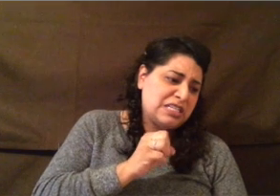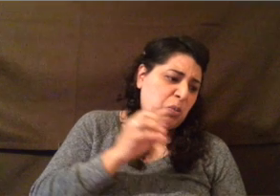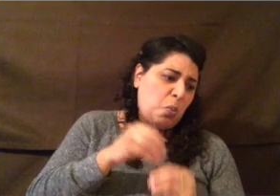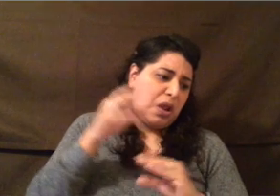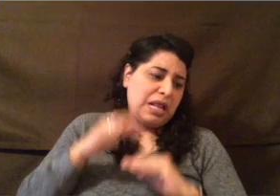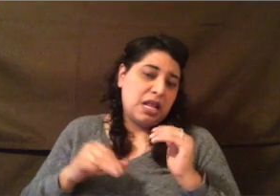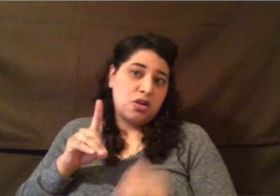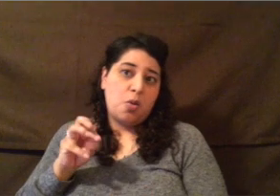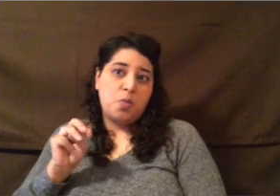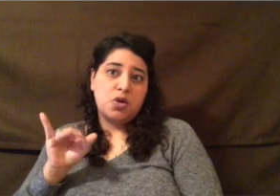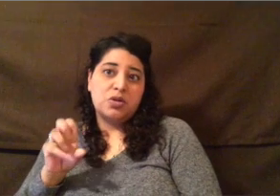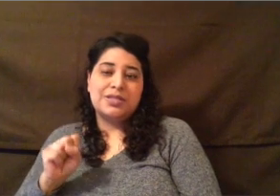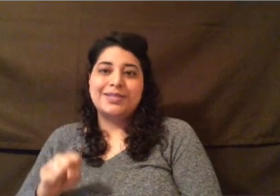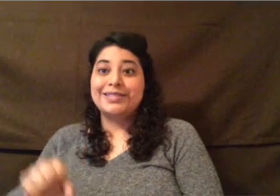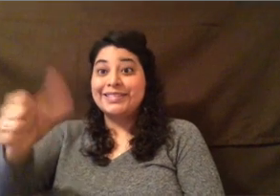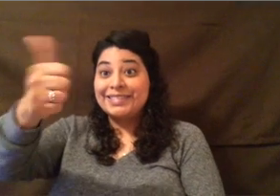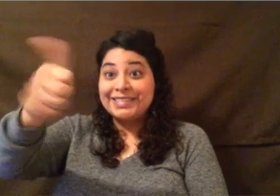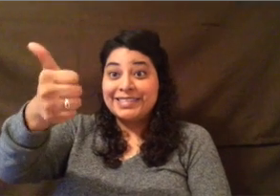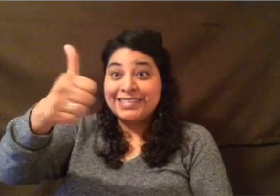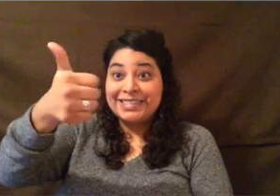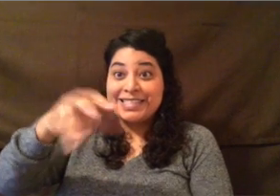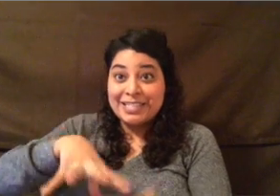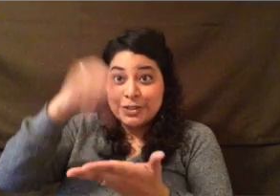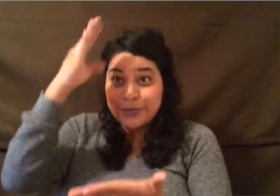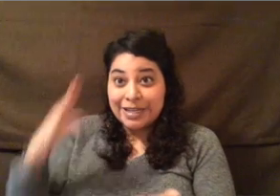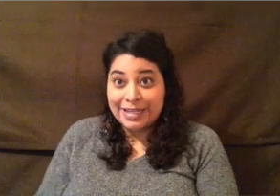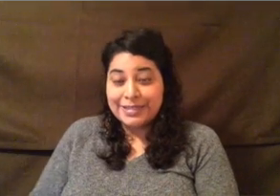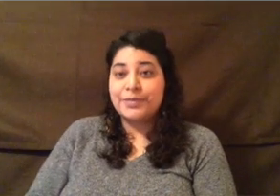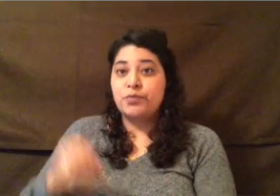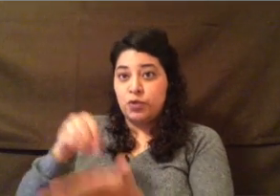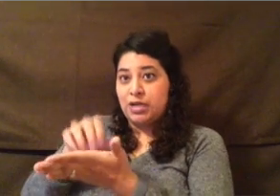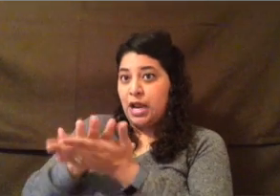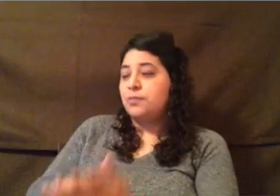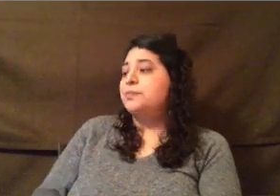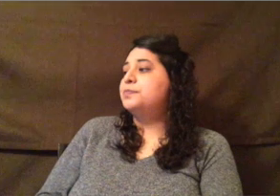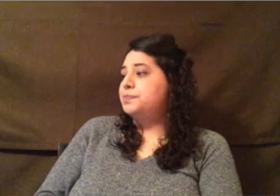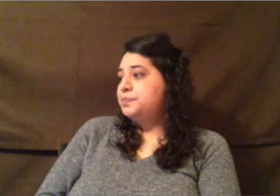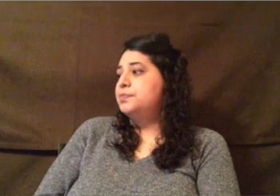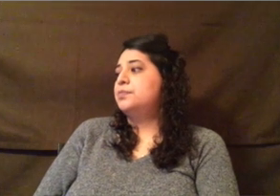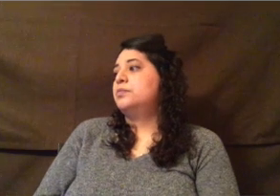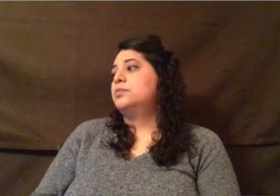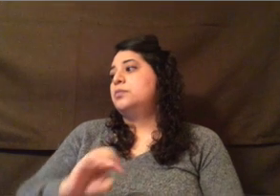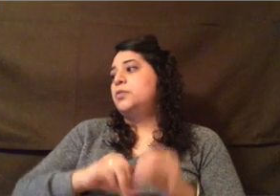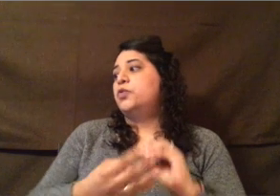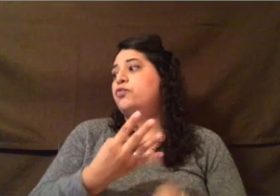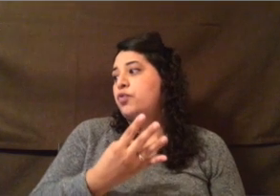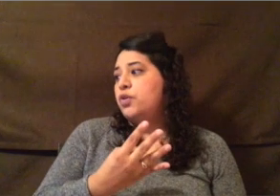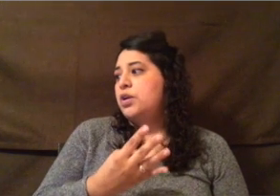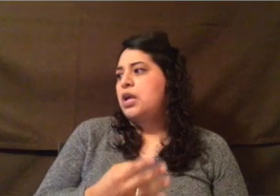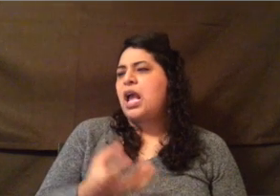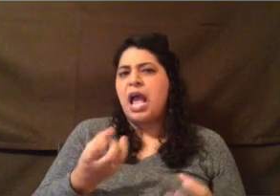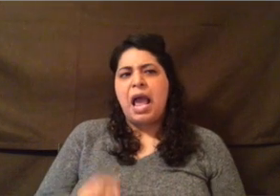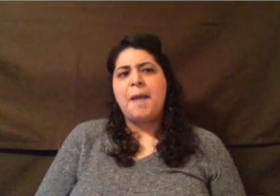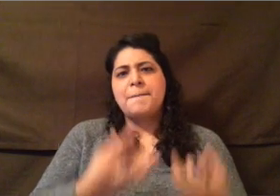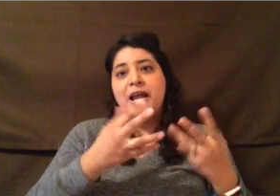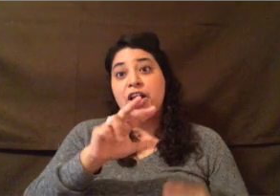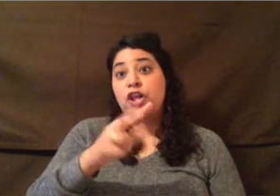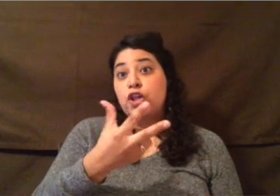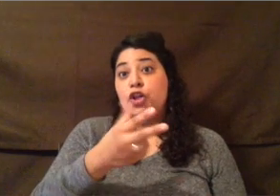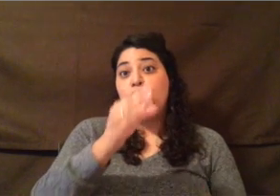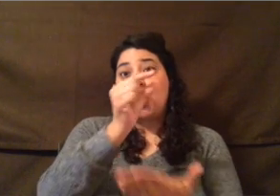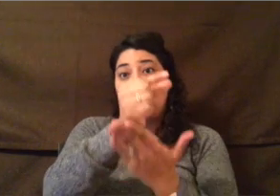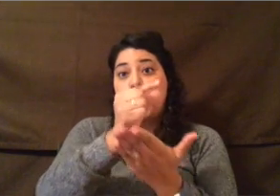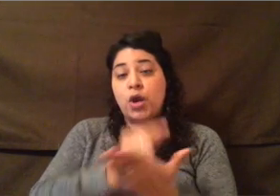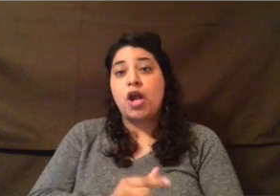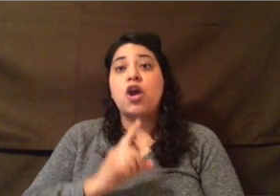10 students. Okay, 10 students. Number 4, how many third graders responded